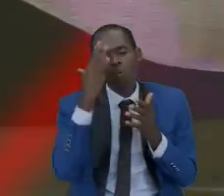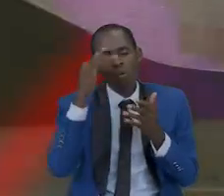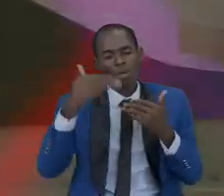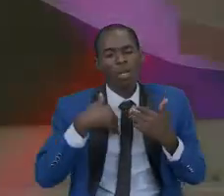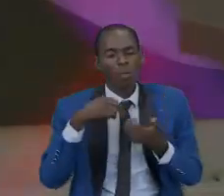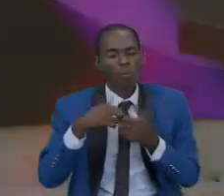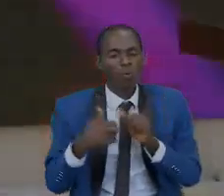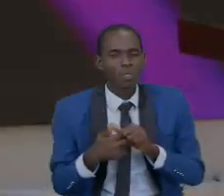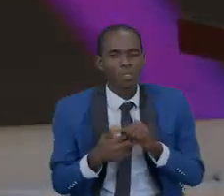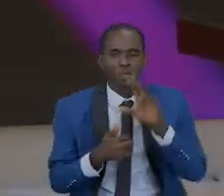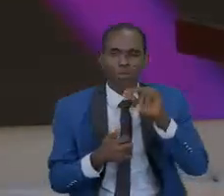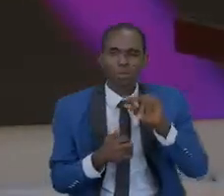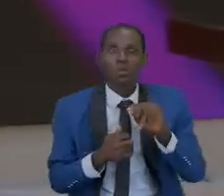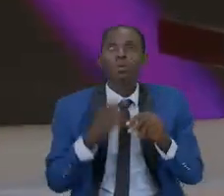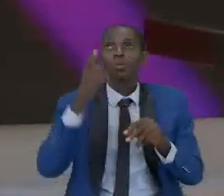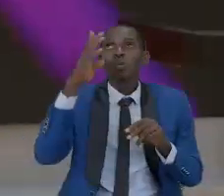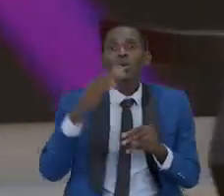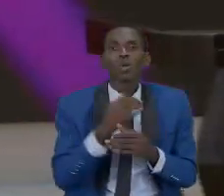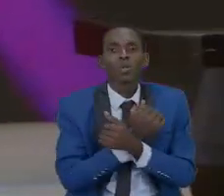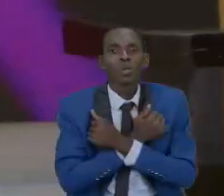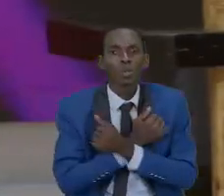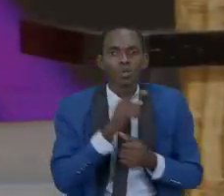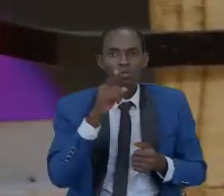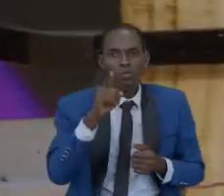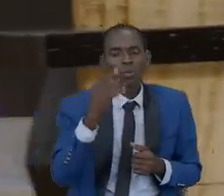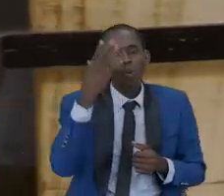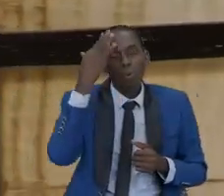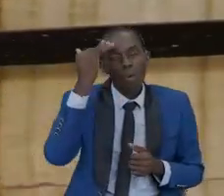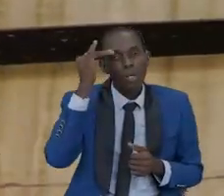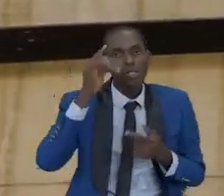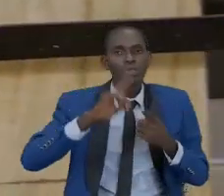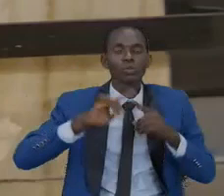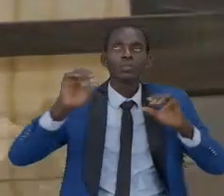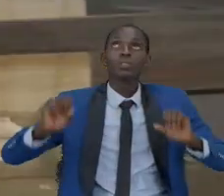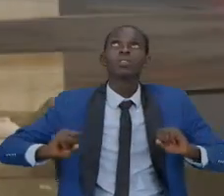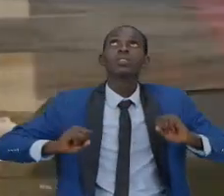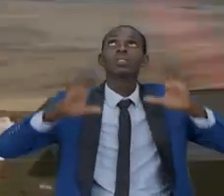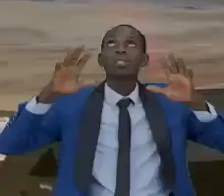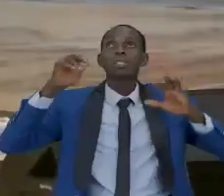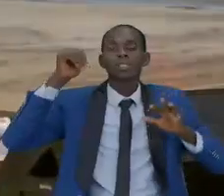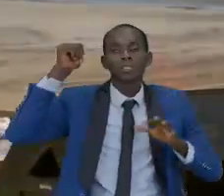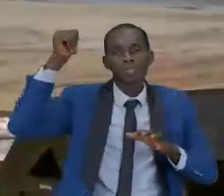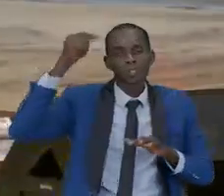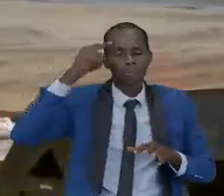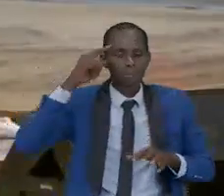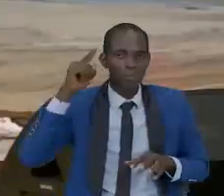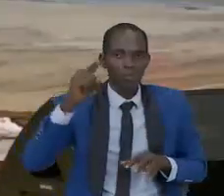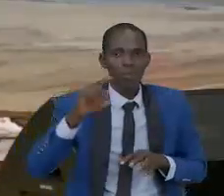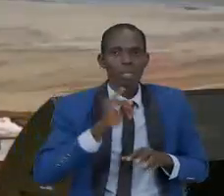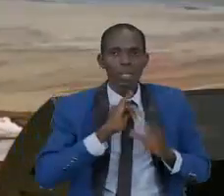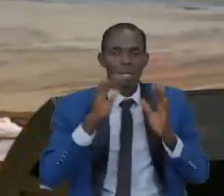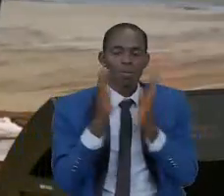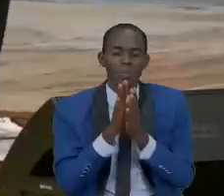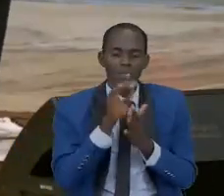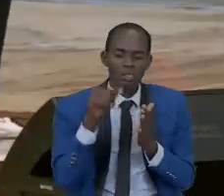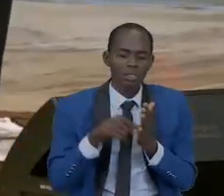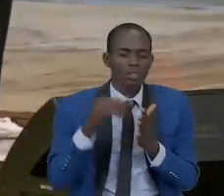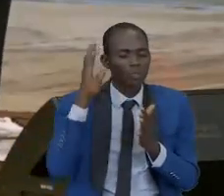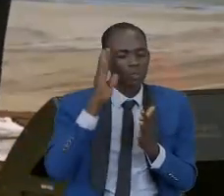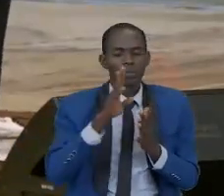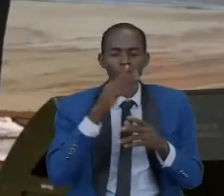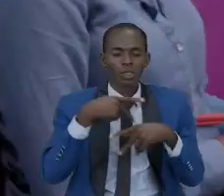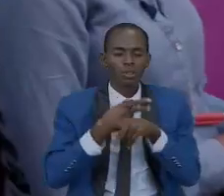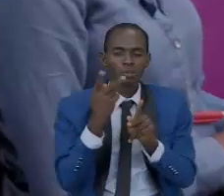love me enough to give himself for me I pray this will be reproduced in every